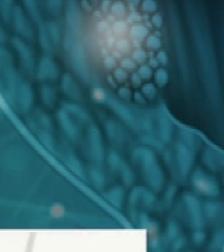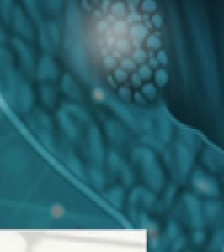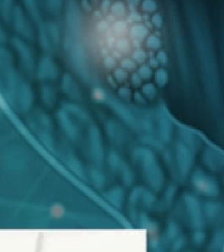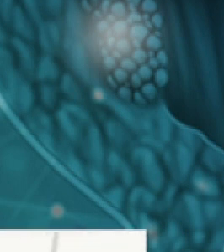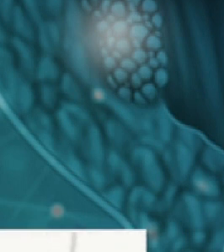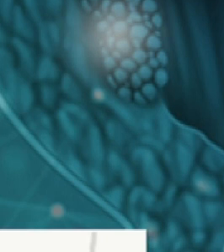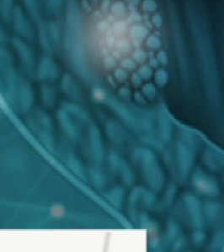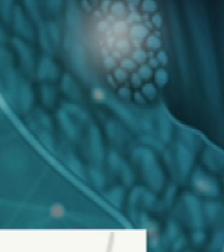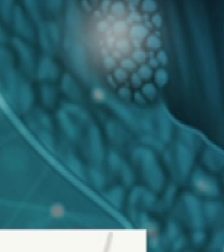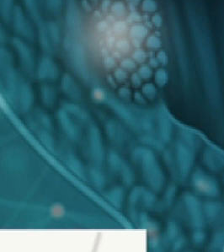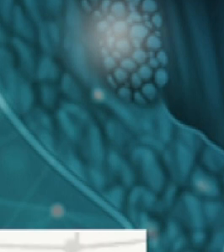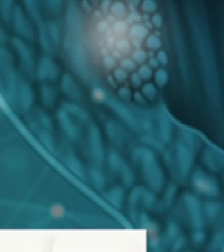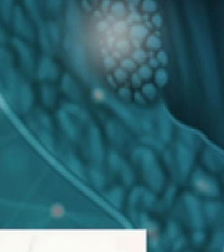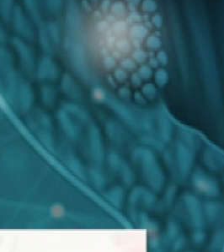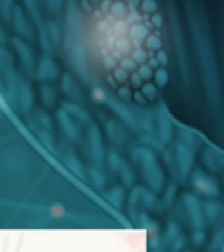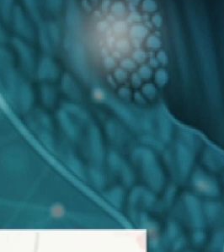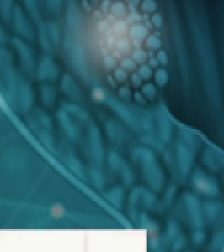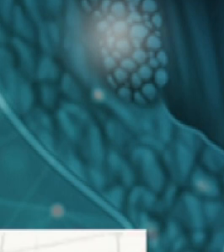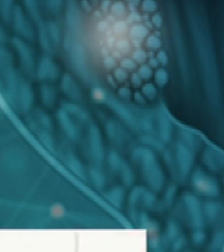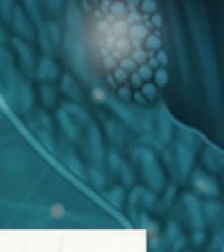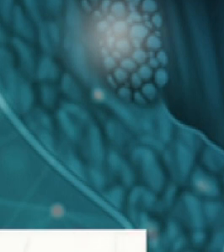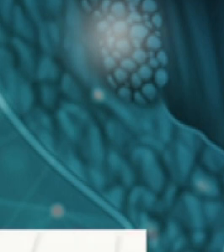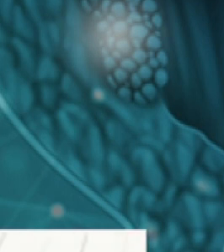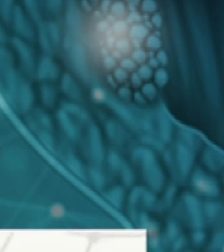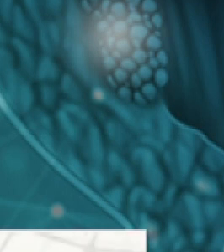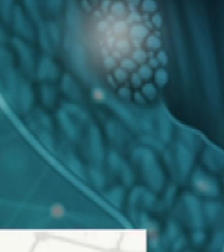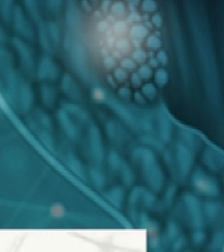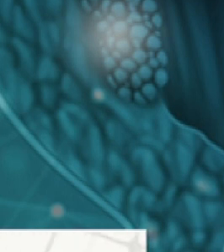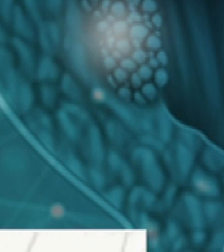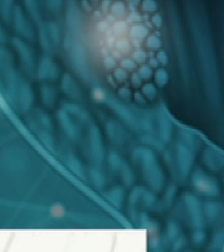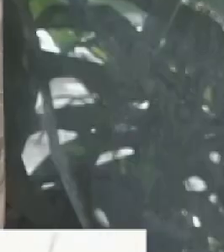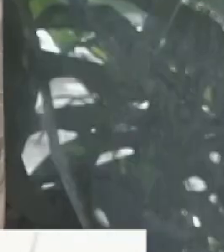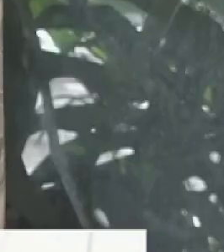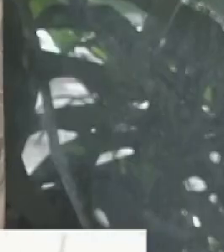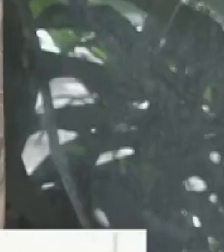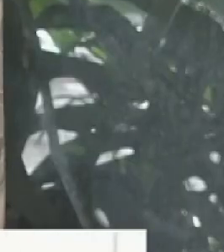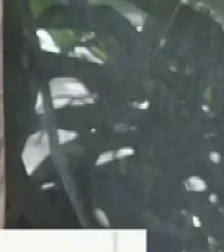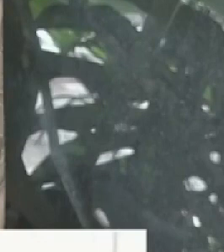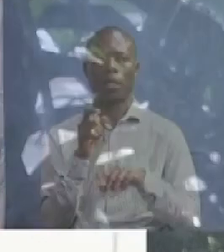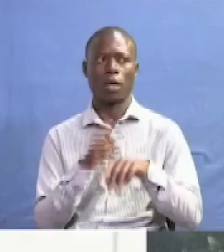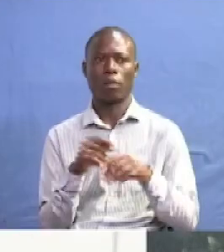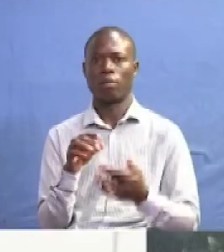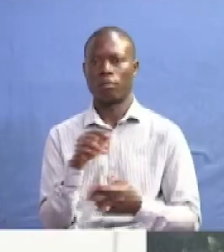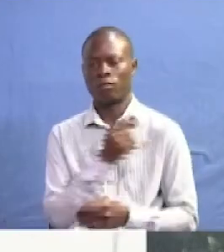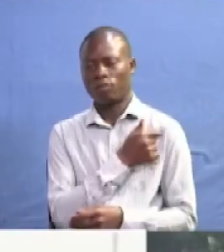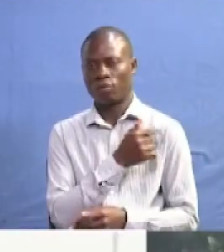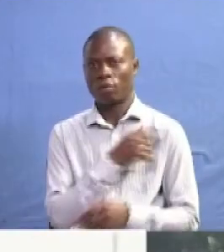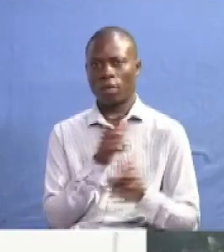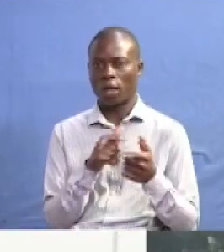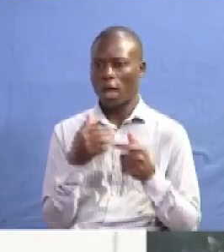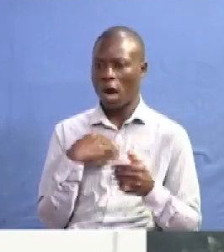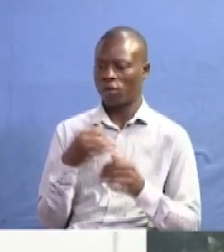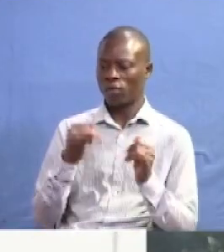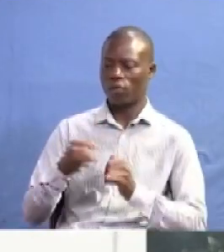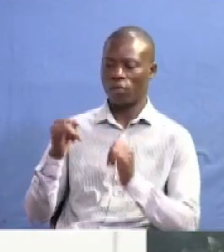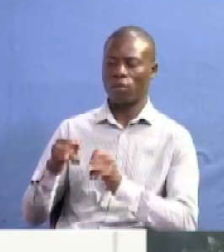the painkillers. The treatment is, however, tailored to each patient's need. The treatment of endometriosis is